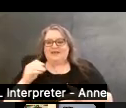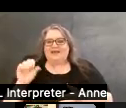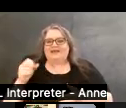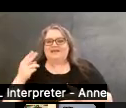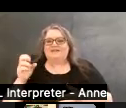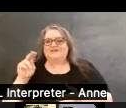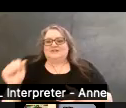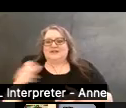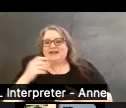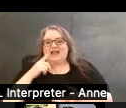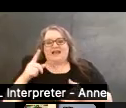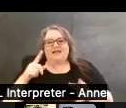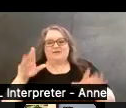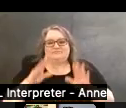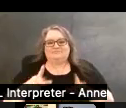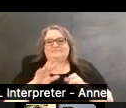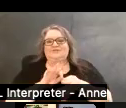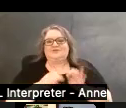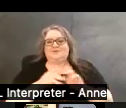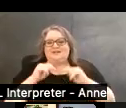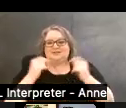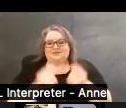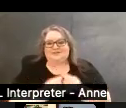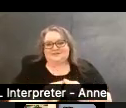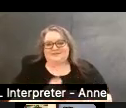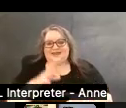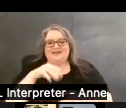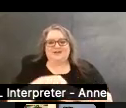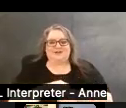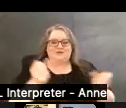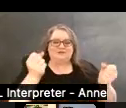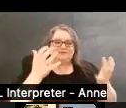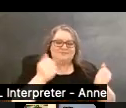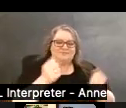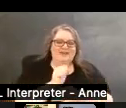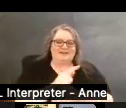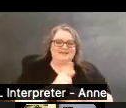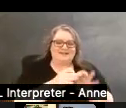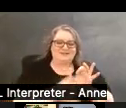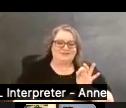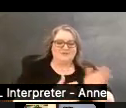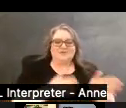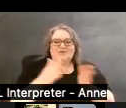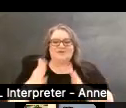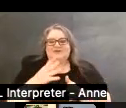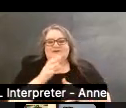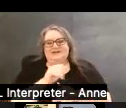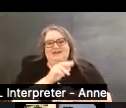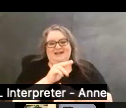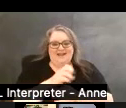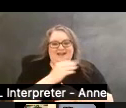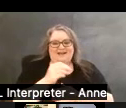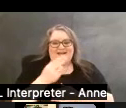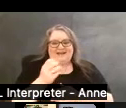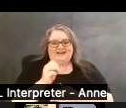our incredible interpretation team. That includes our ASL interpreters, Anne and Heidi, as well as